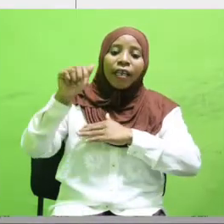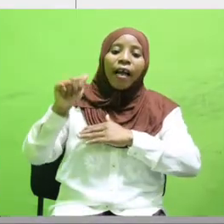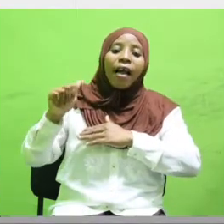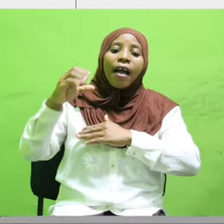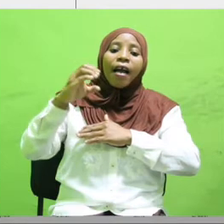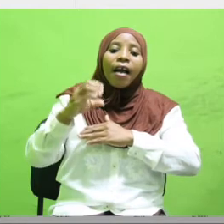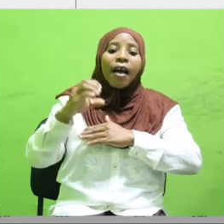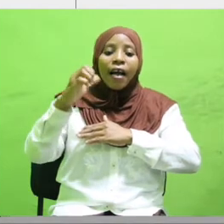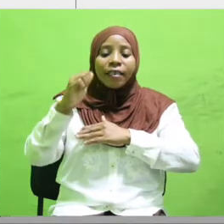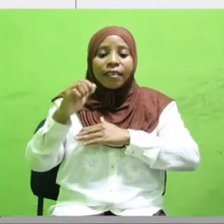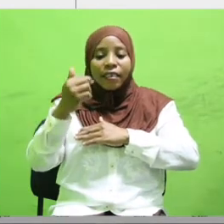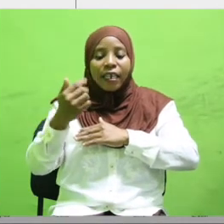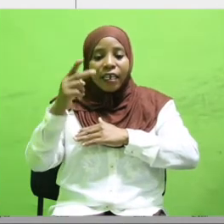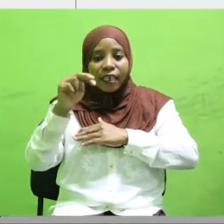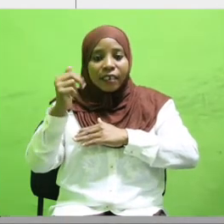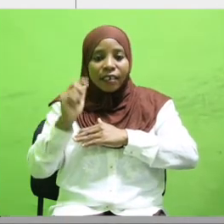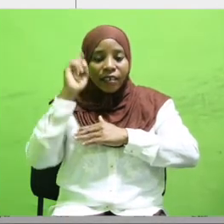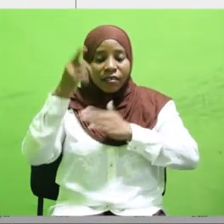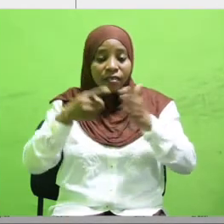a septa.